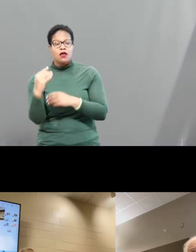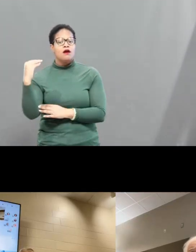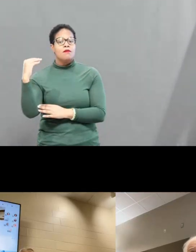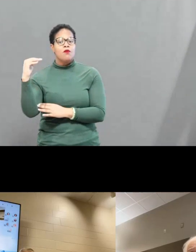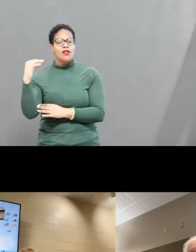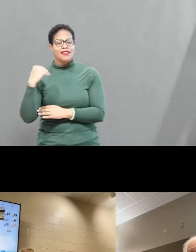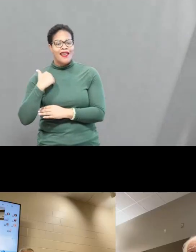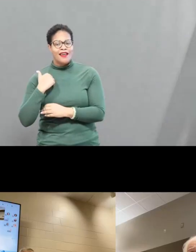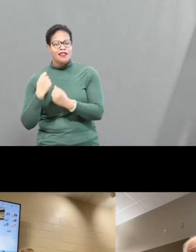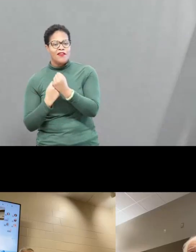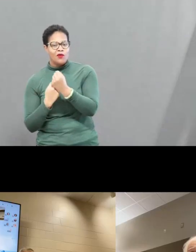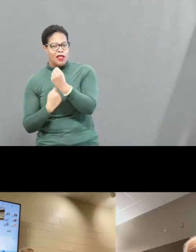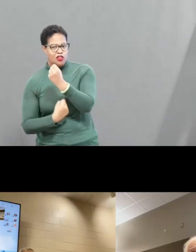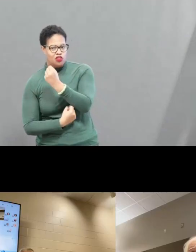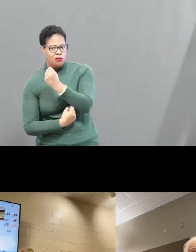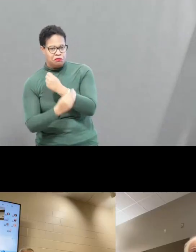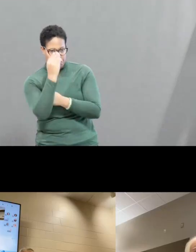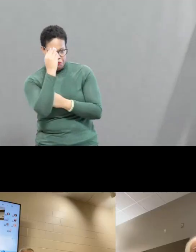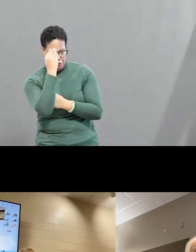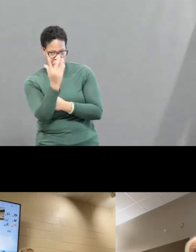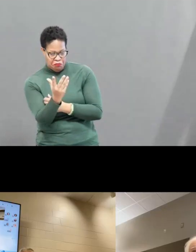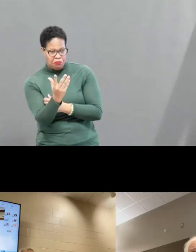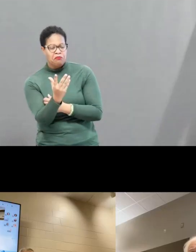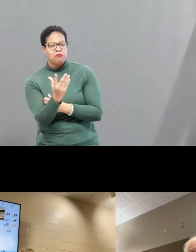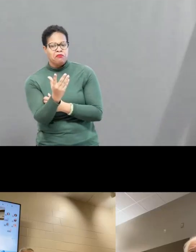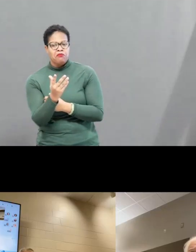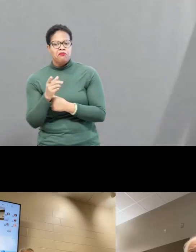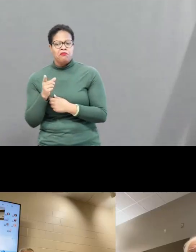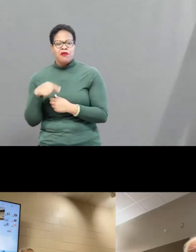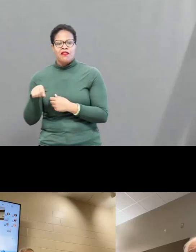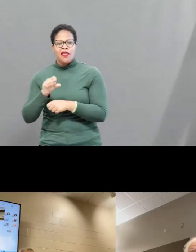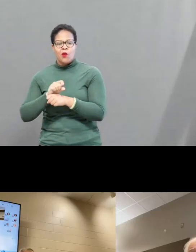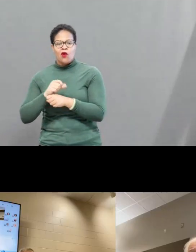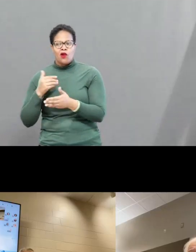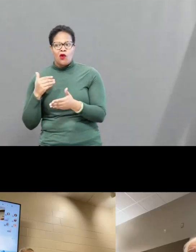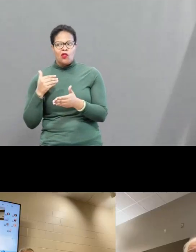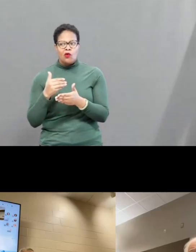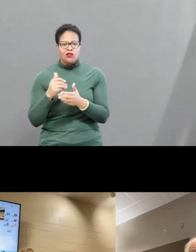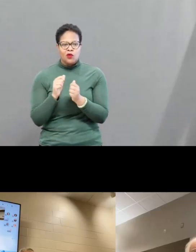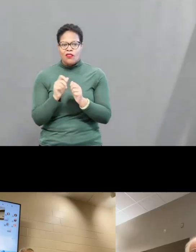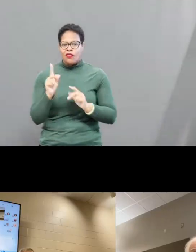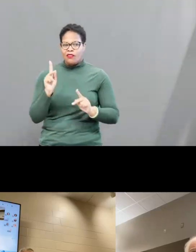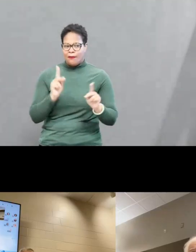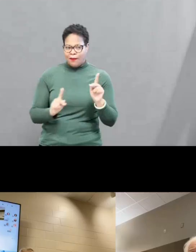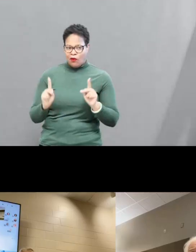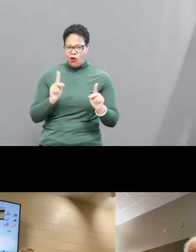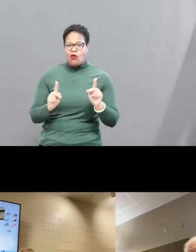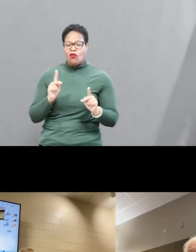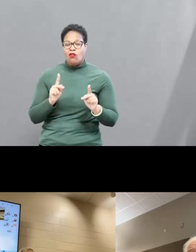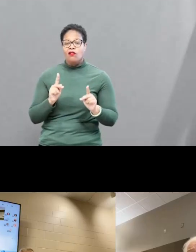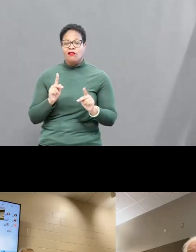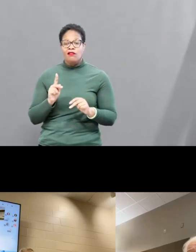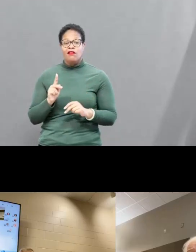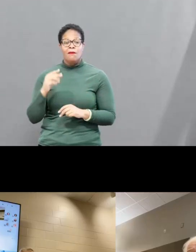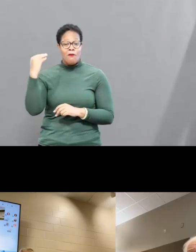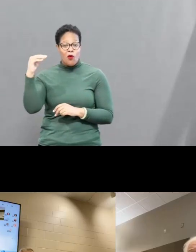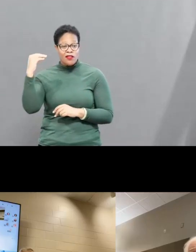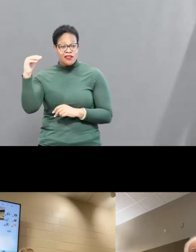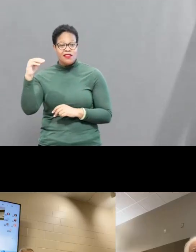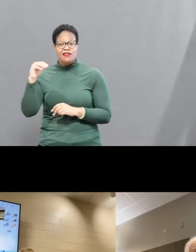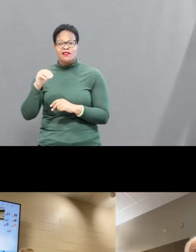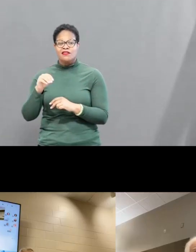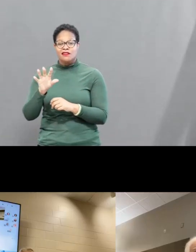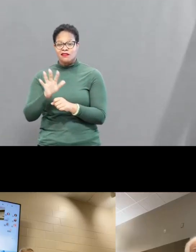Morganton has a foundation, and they work very closely with the people there in Morganton and